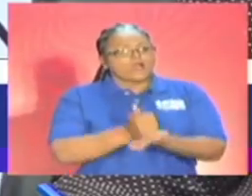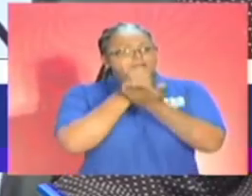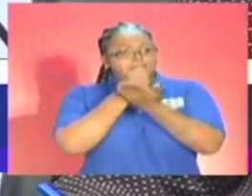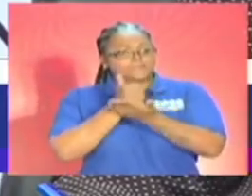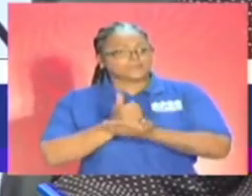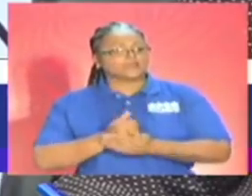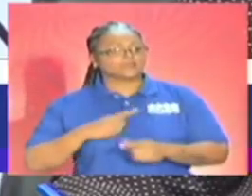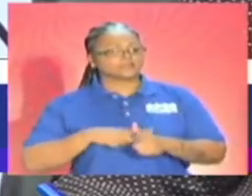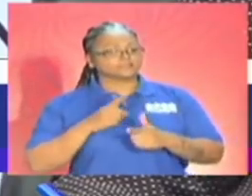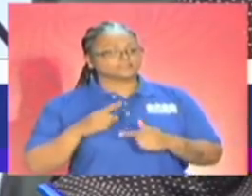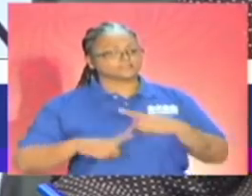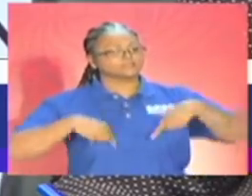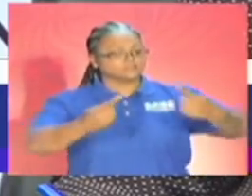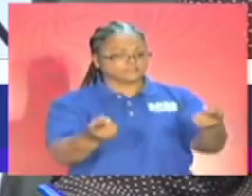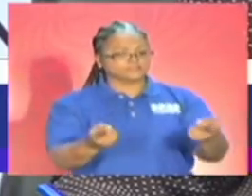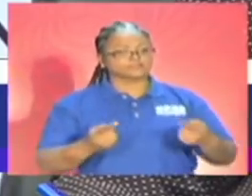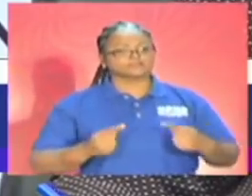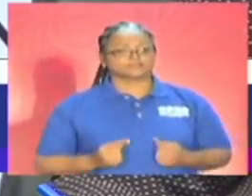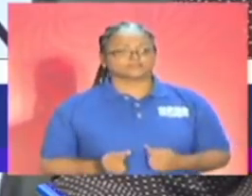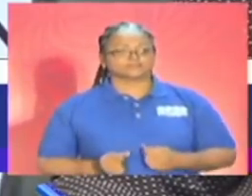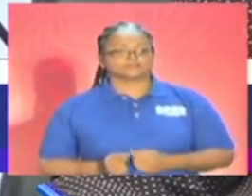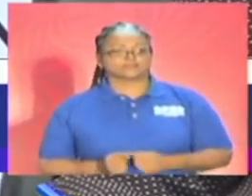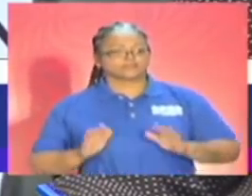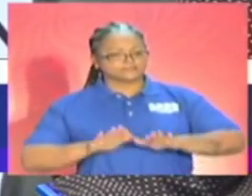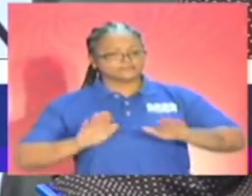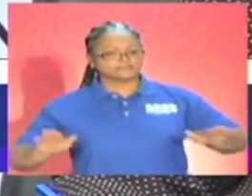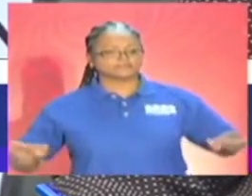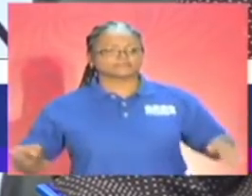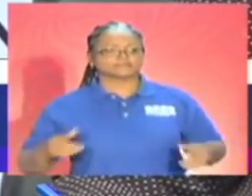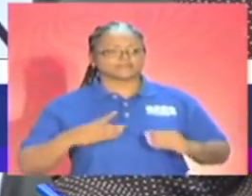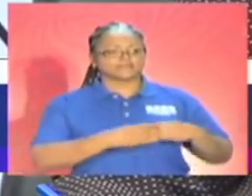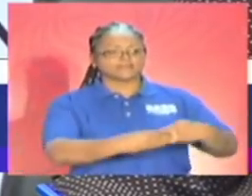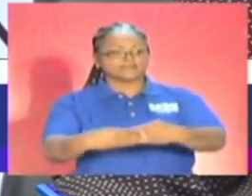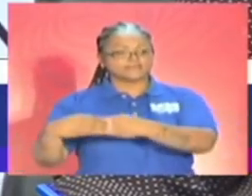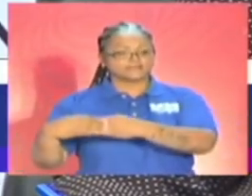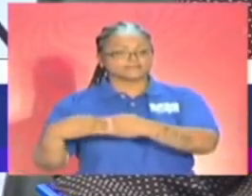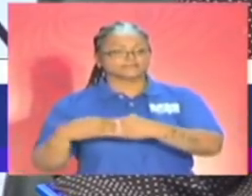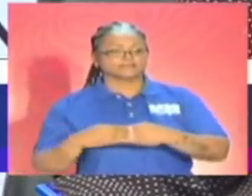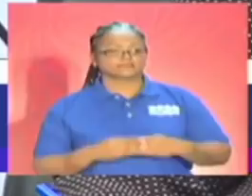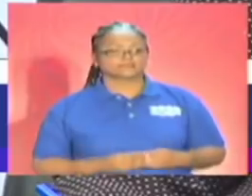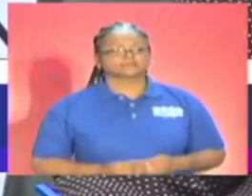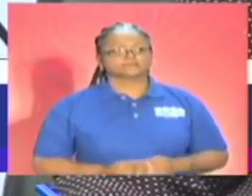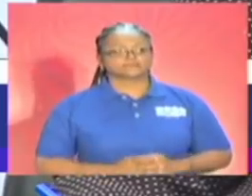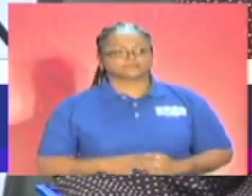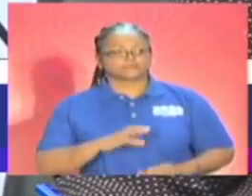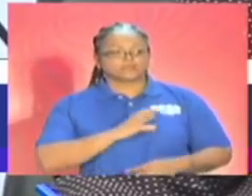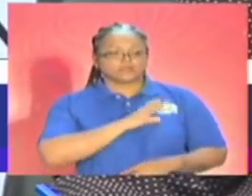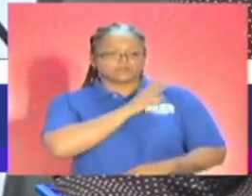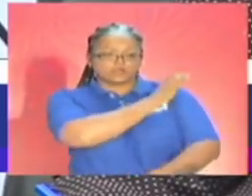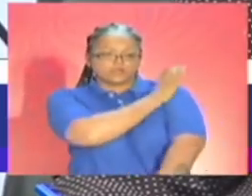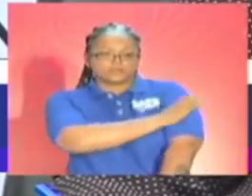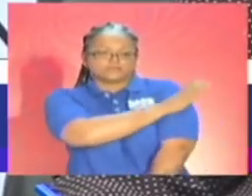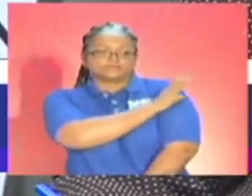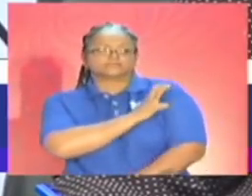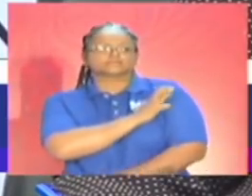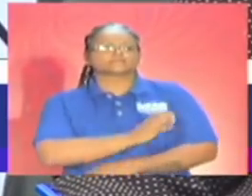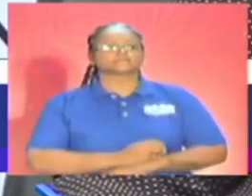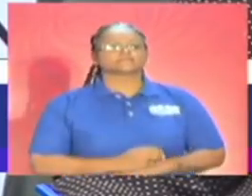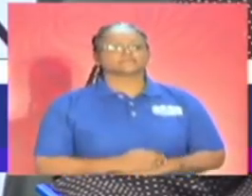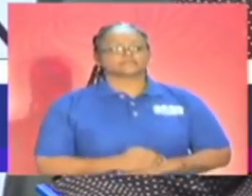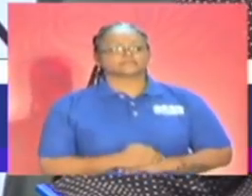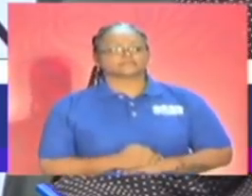guidance clinics that are run by the Northwest RHA, the Southwest RHA, and the Tobago RHA at this